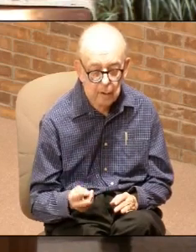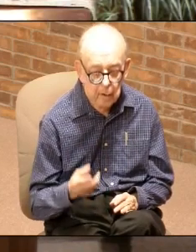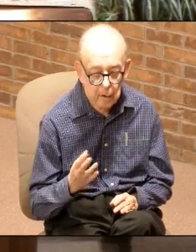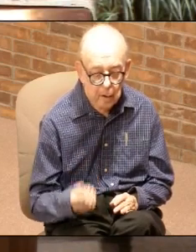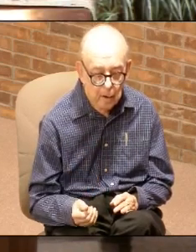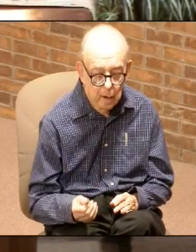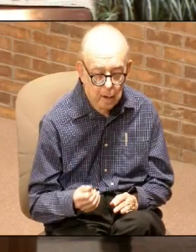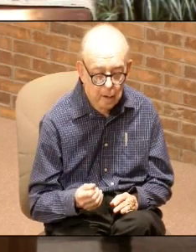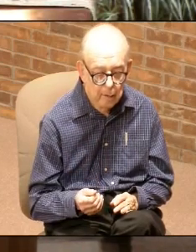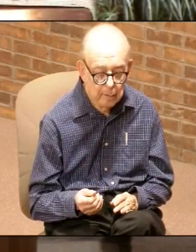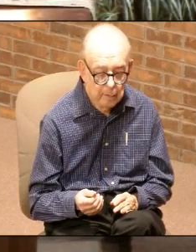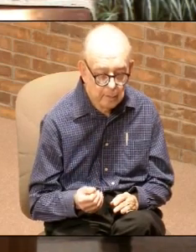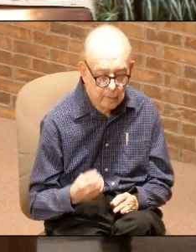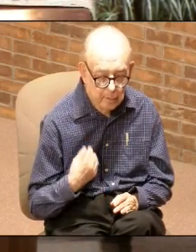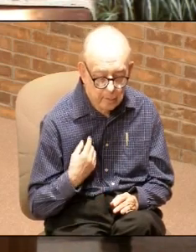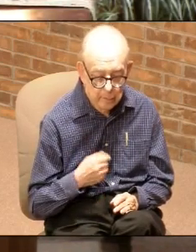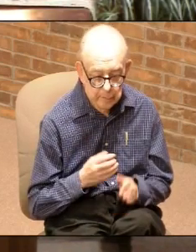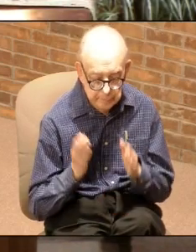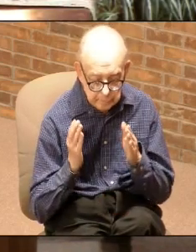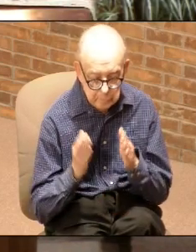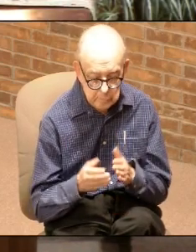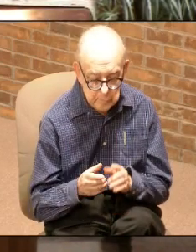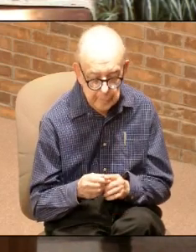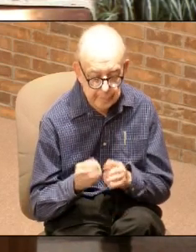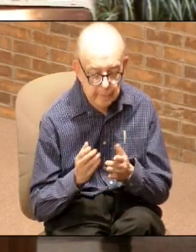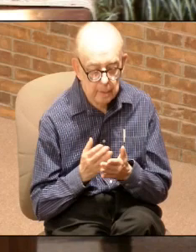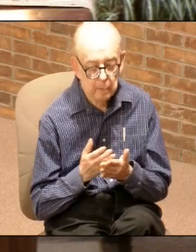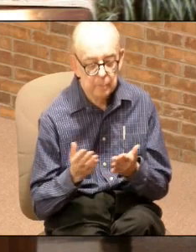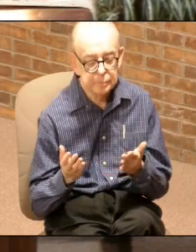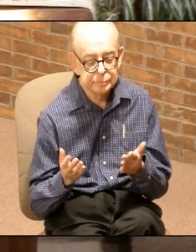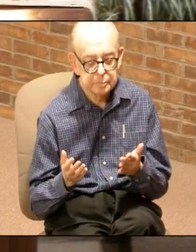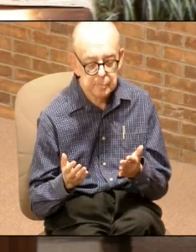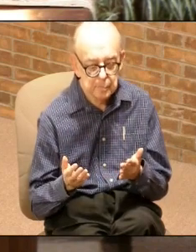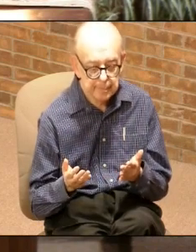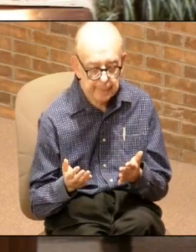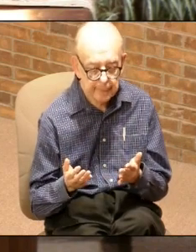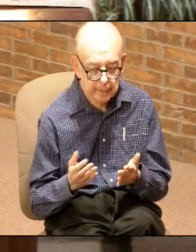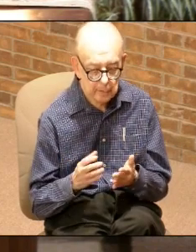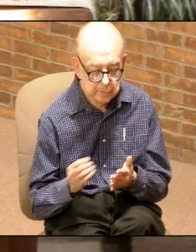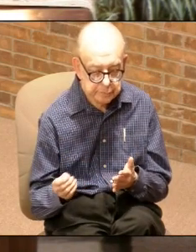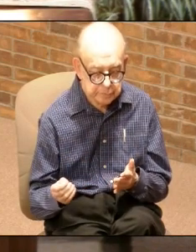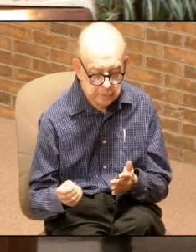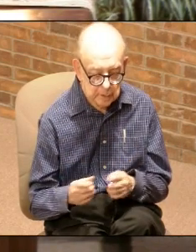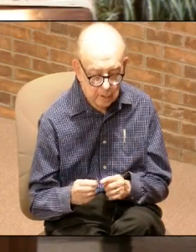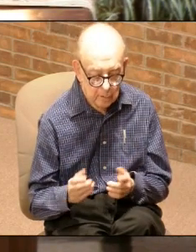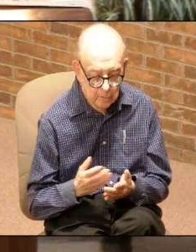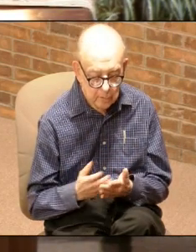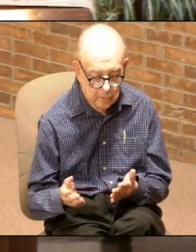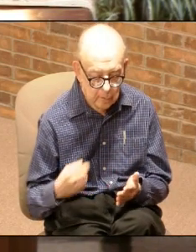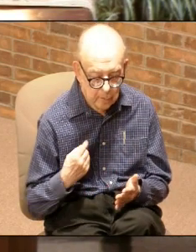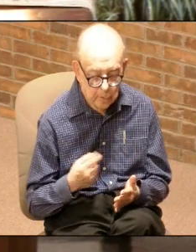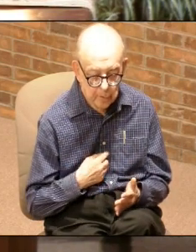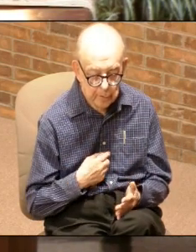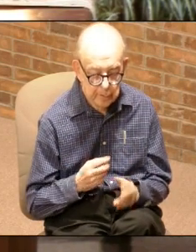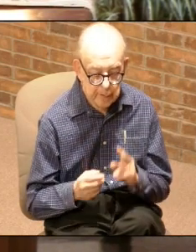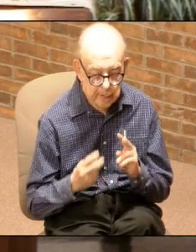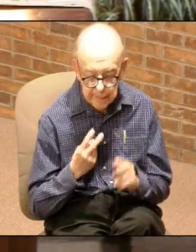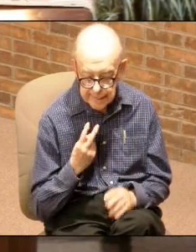Why? Because we're focused on certain things. And there are certain things that we